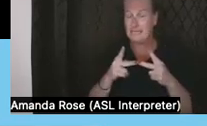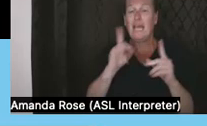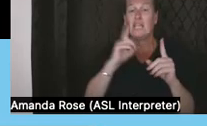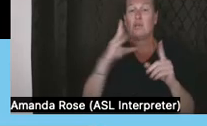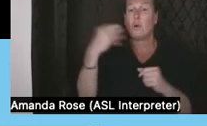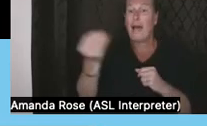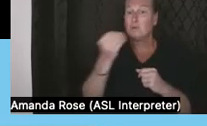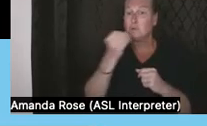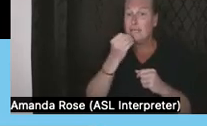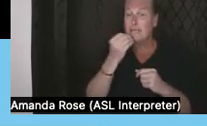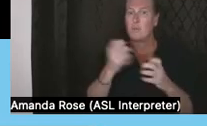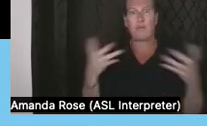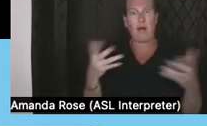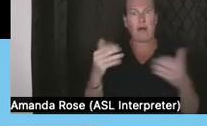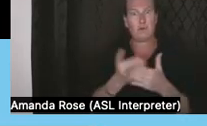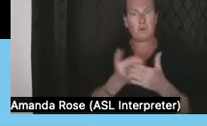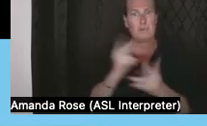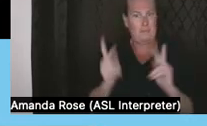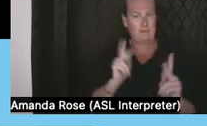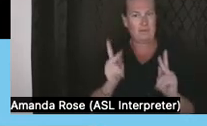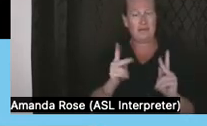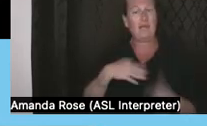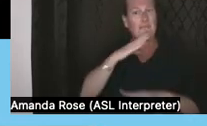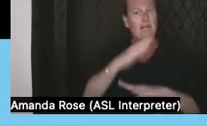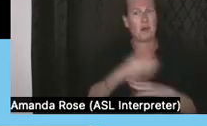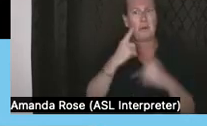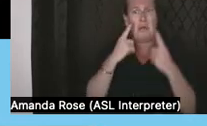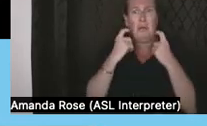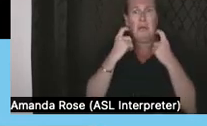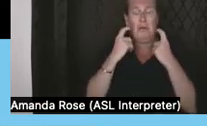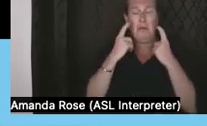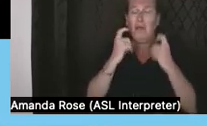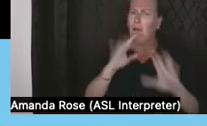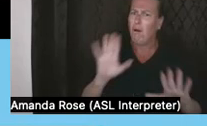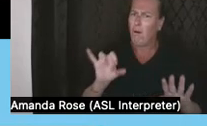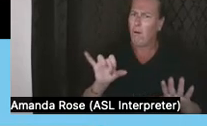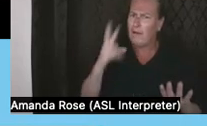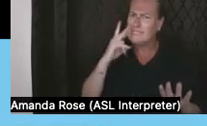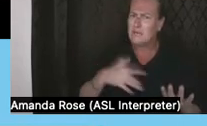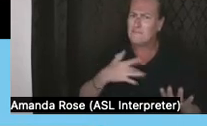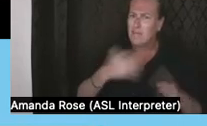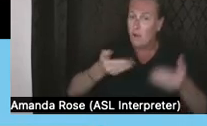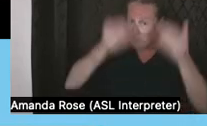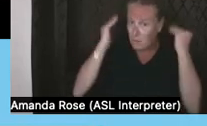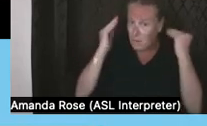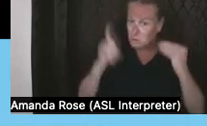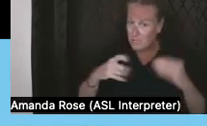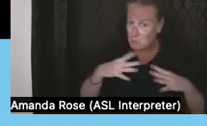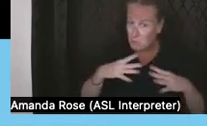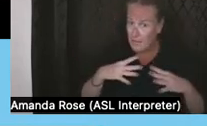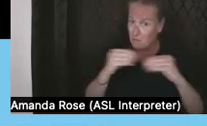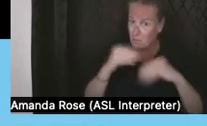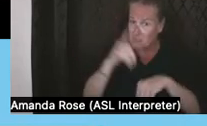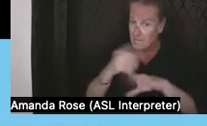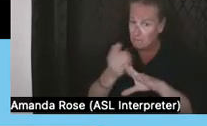people, my daughter will begin to cry. And I will say, oh, I can see that you're feeling overwhelmed, that maybe you need a break or you need more time before we go into the